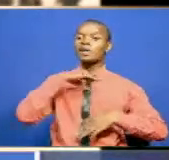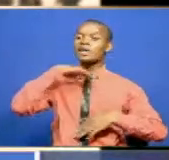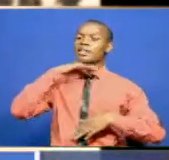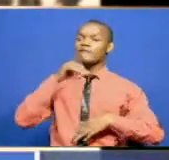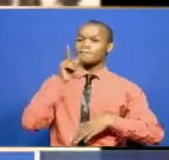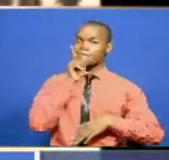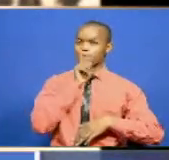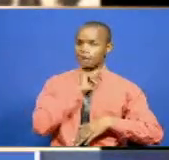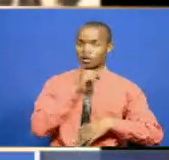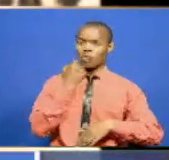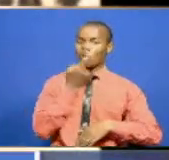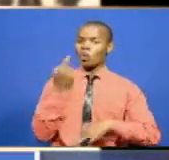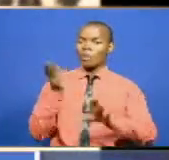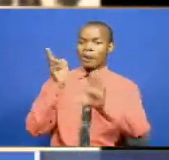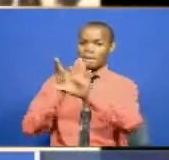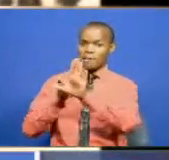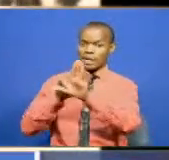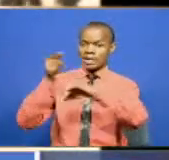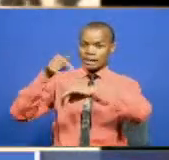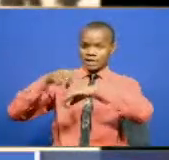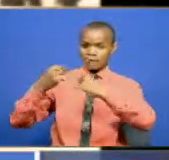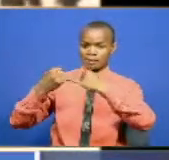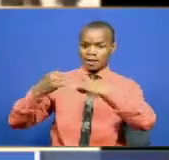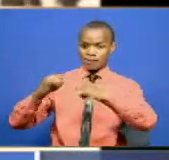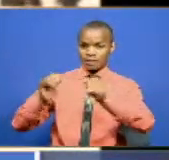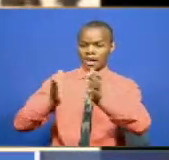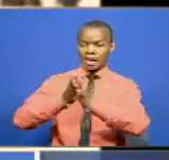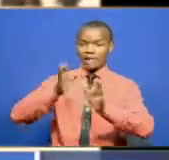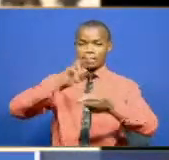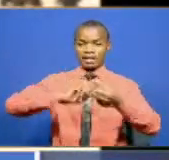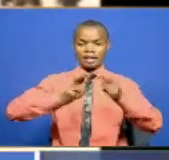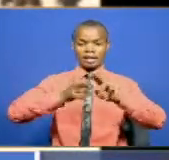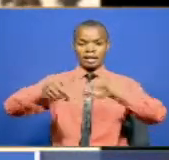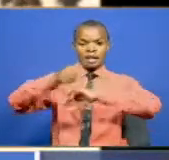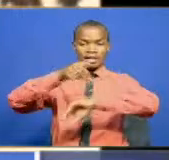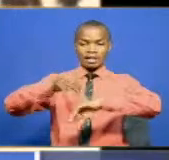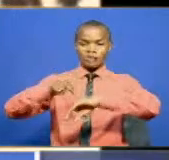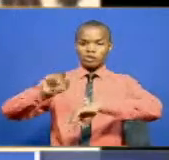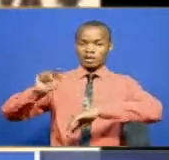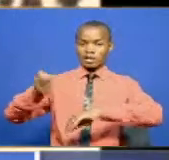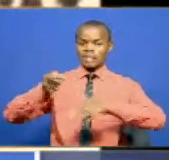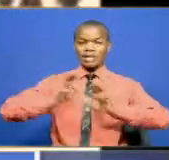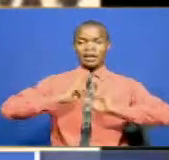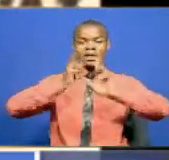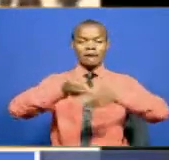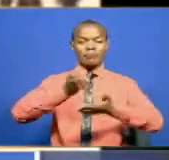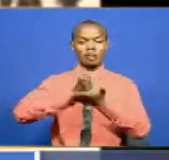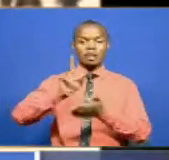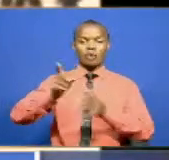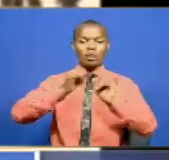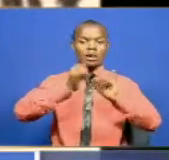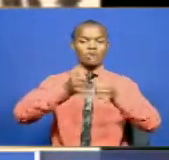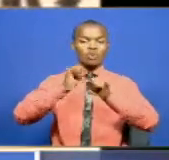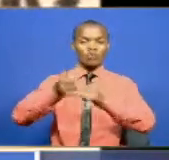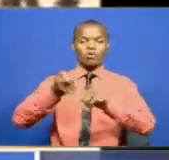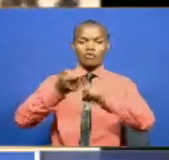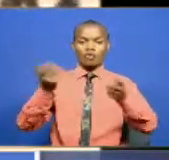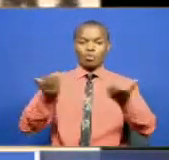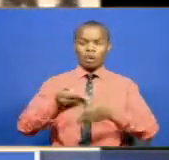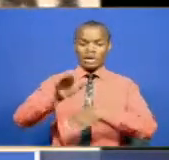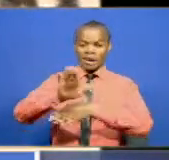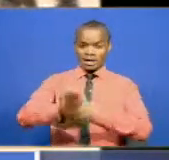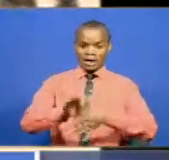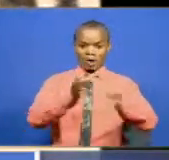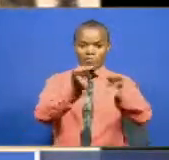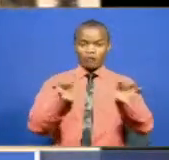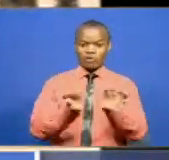who participated in the independence and liberation of this country. Reporting for Channel One News from Nyayo National